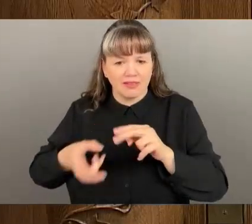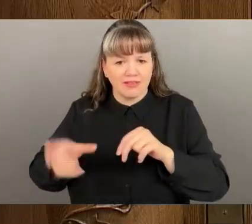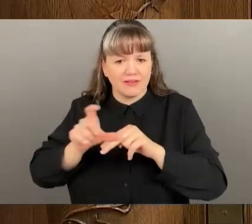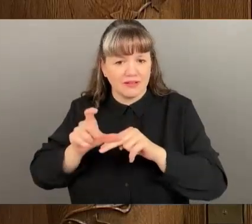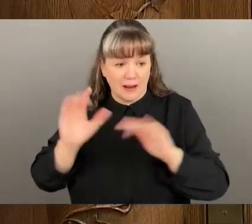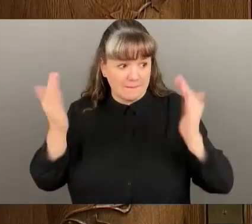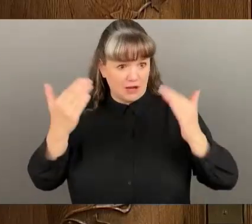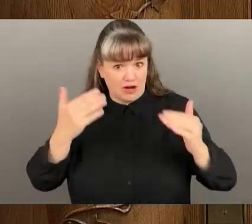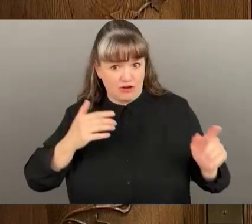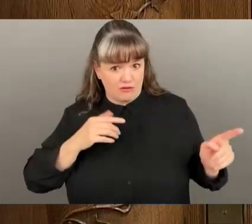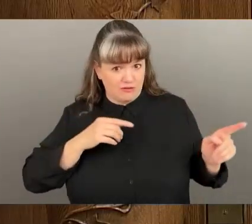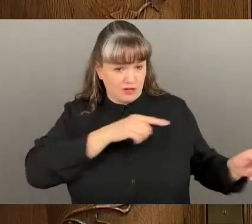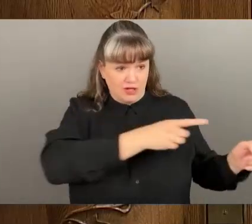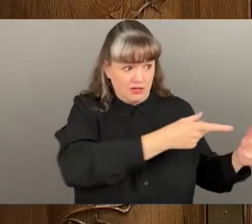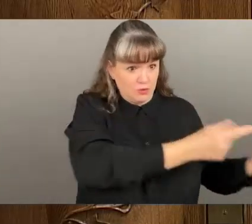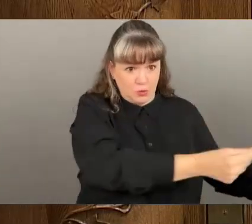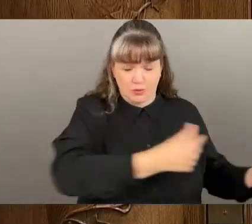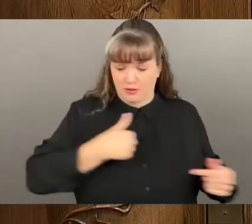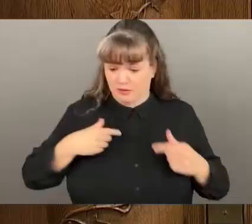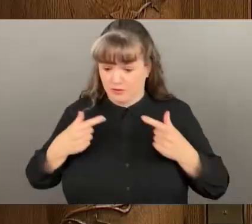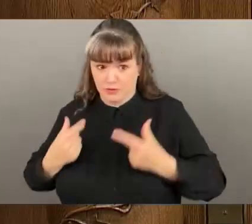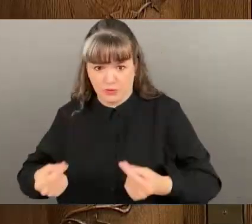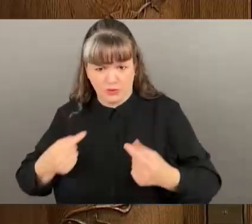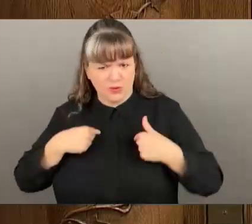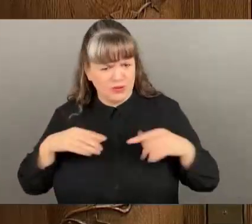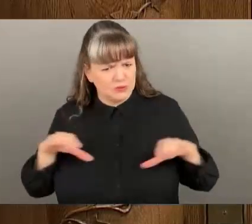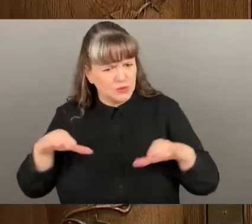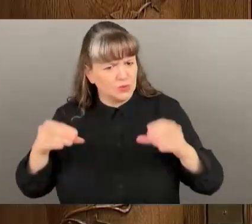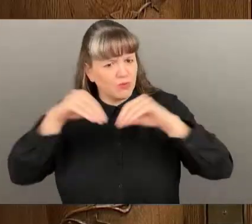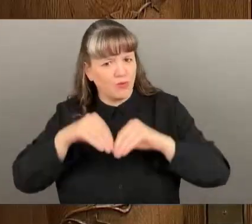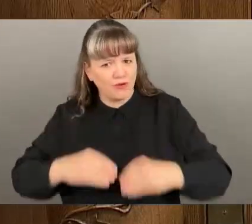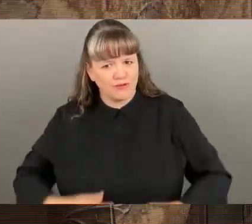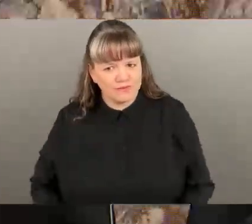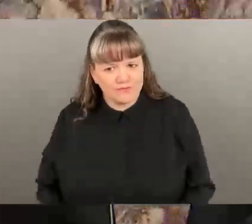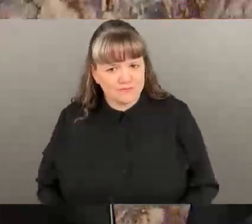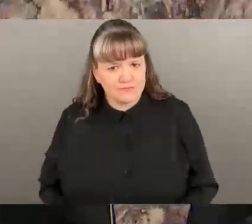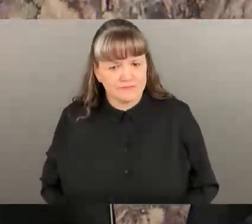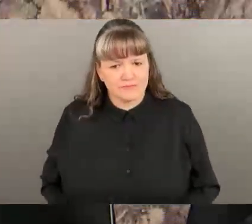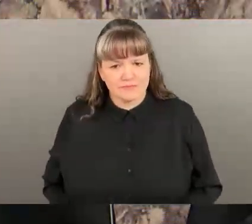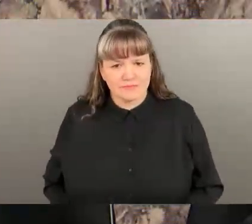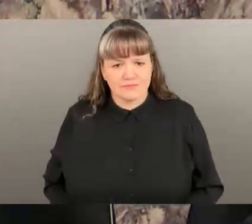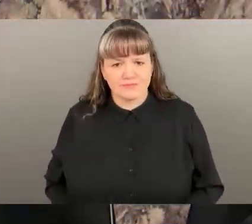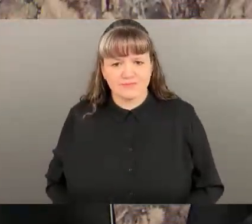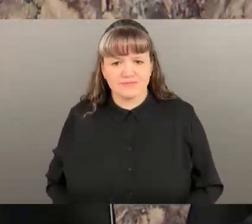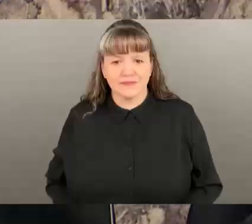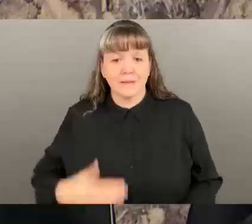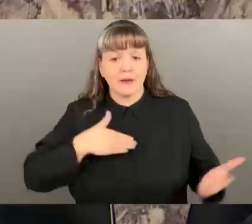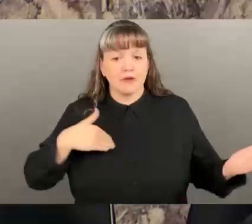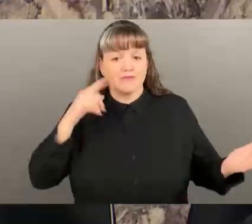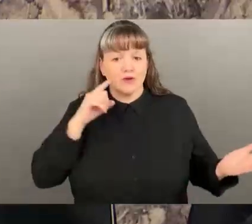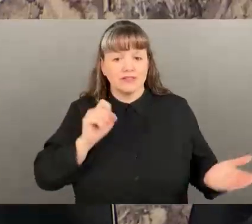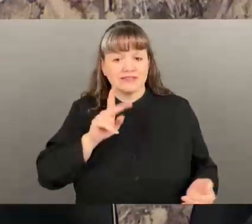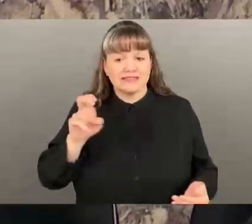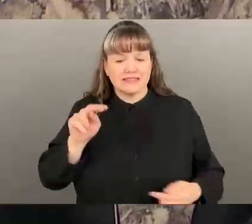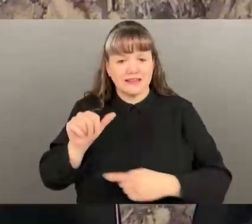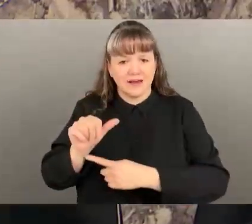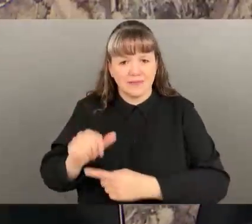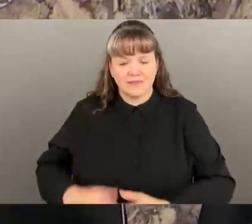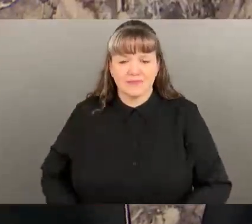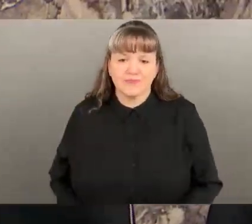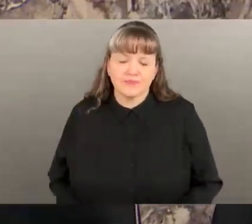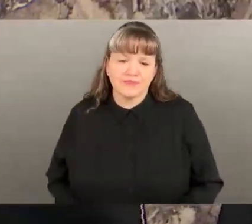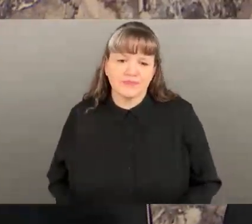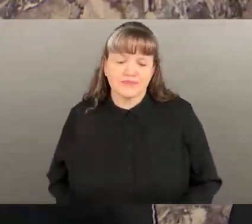Member for Skeena. Thank you, Madam Speaker. Speaking of that record, the CEO of CLBC